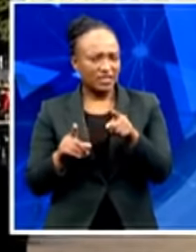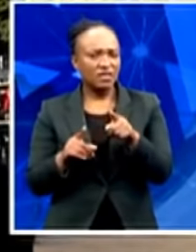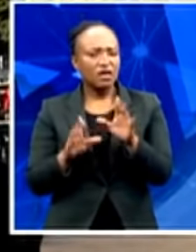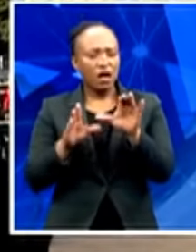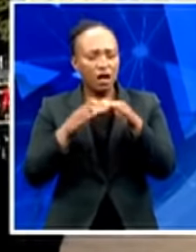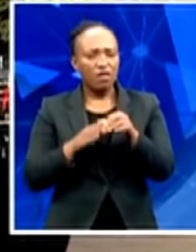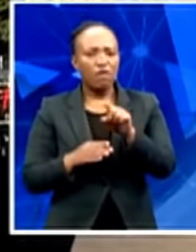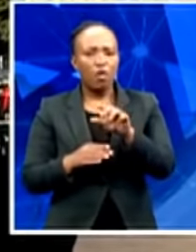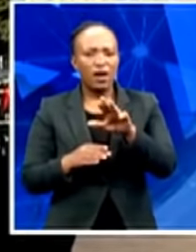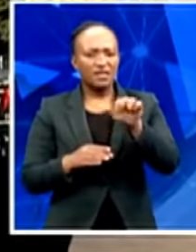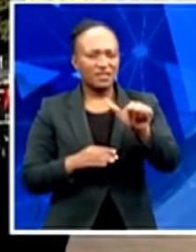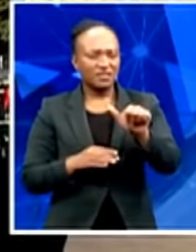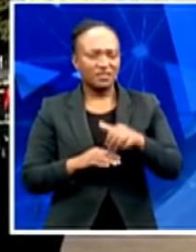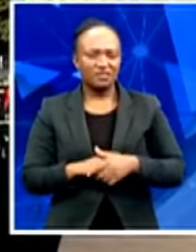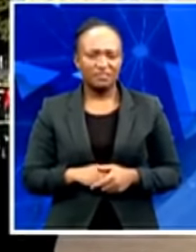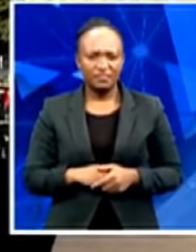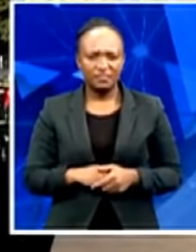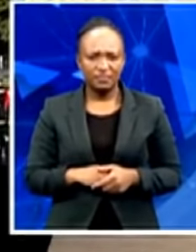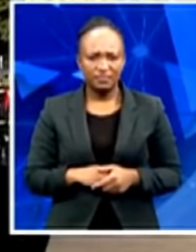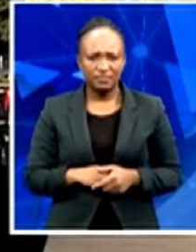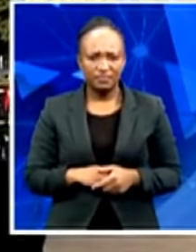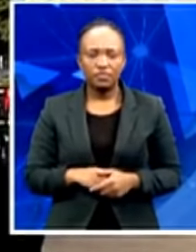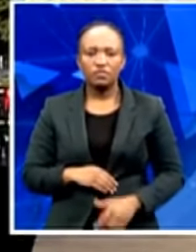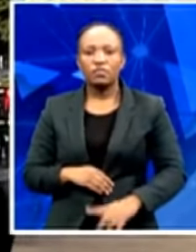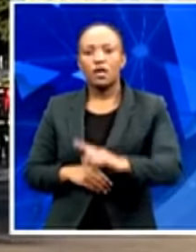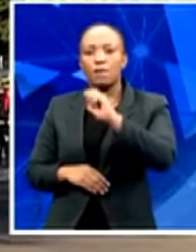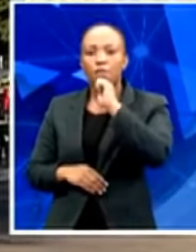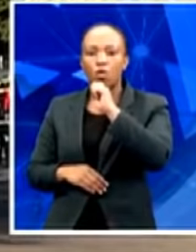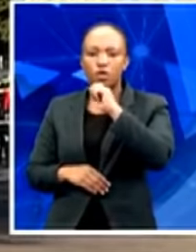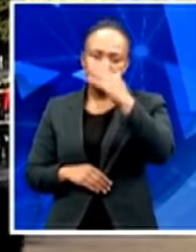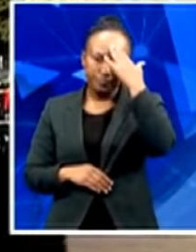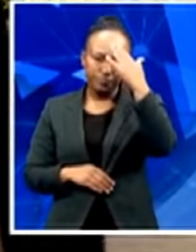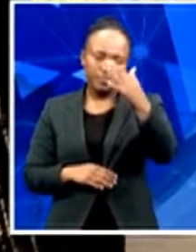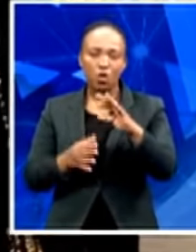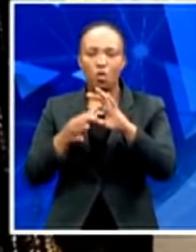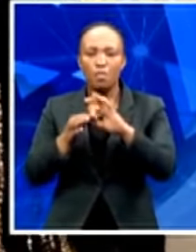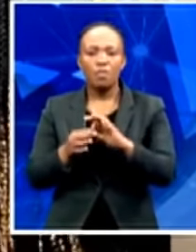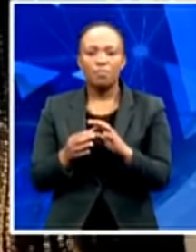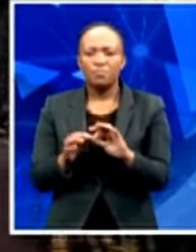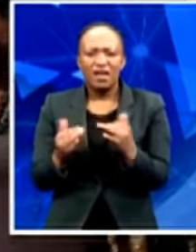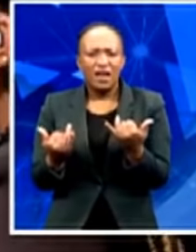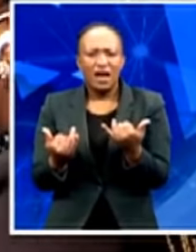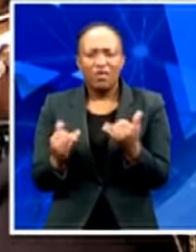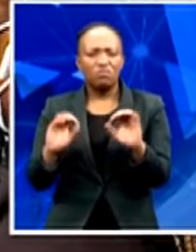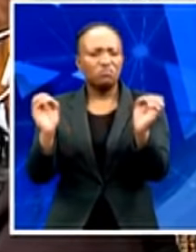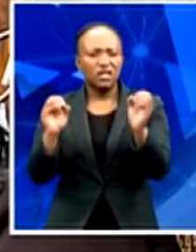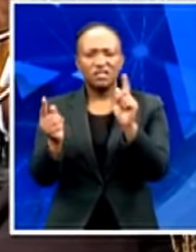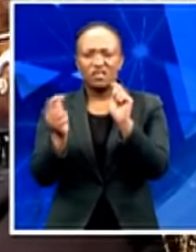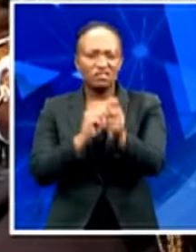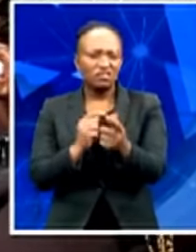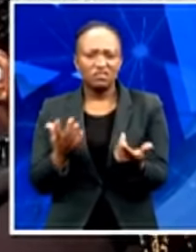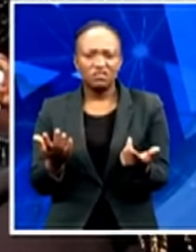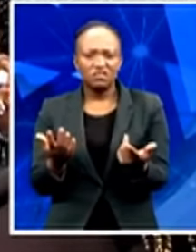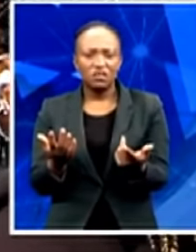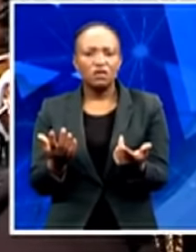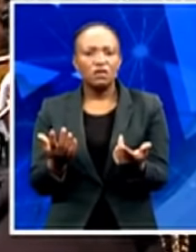and morning to the viewers at home. Look, nothing has changed. The current regime is the one that has allowed this situation.